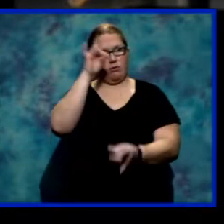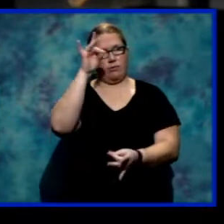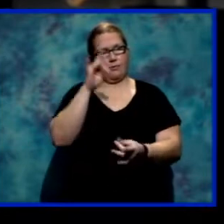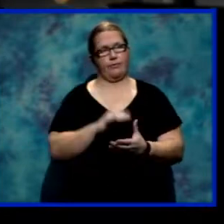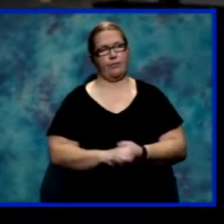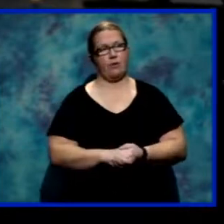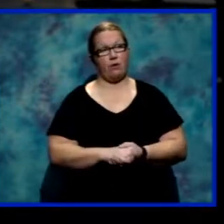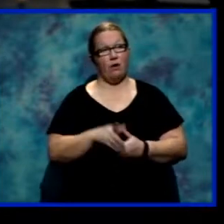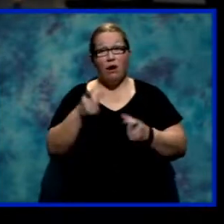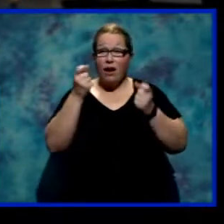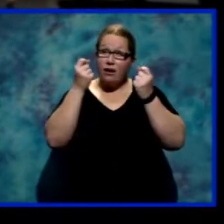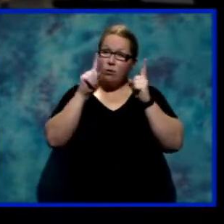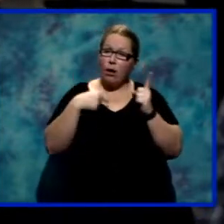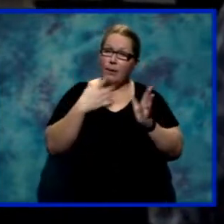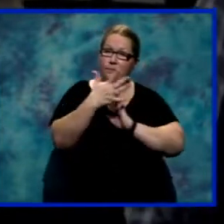Do you get this?